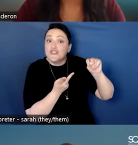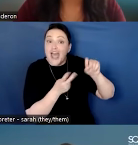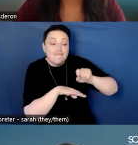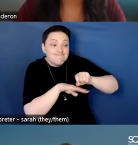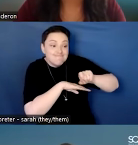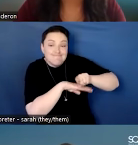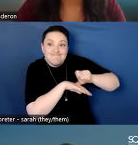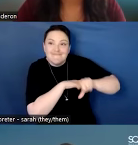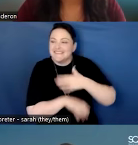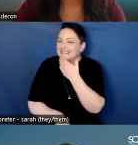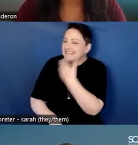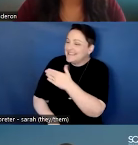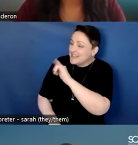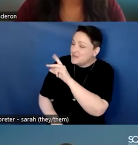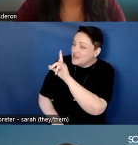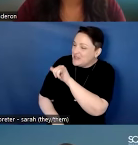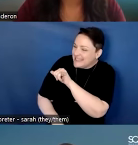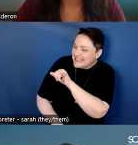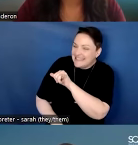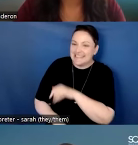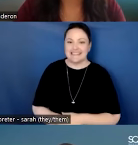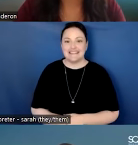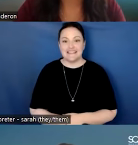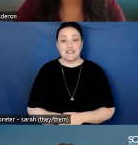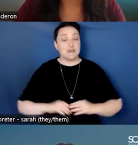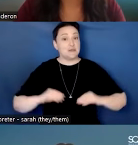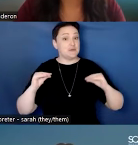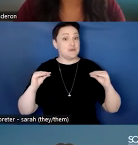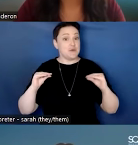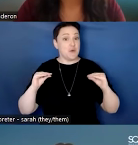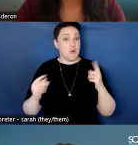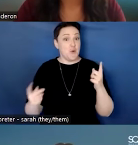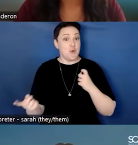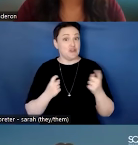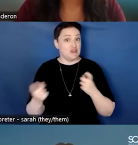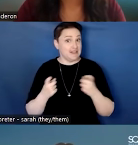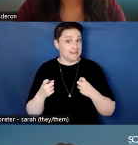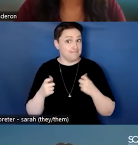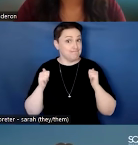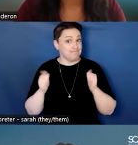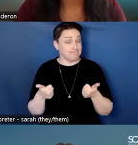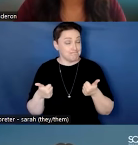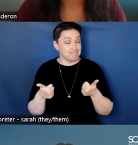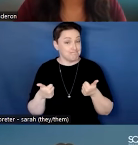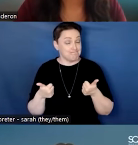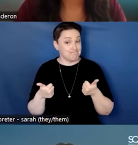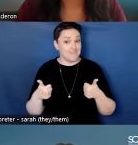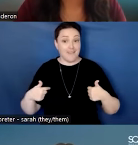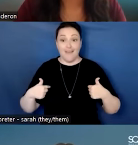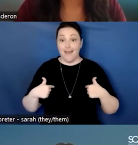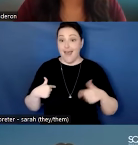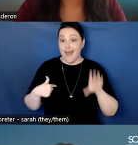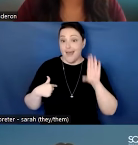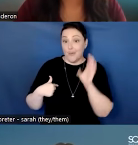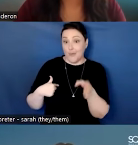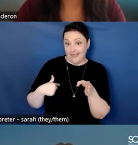Thank you, Judy. Thanks, Judy. If there are no questions, I will